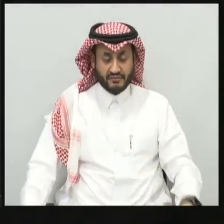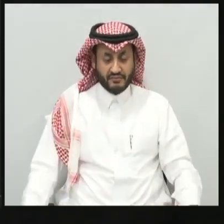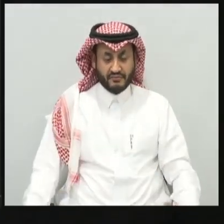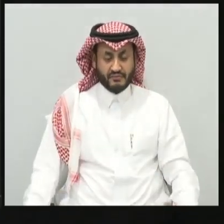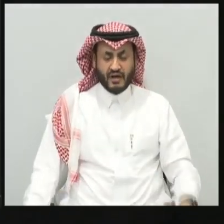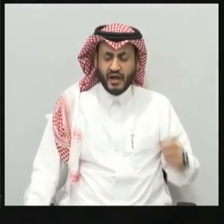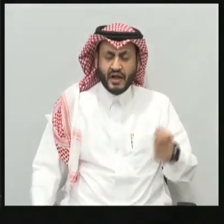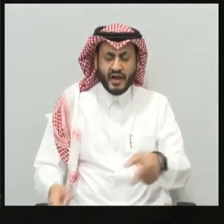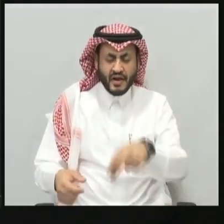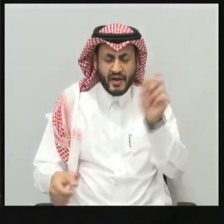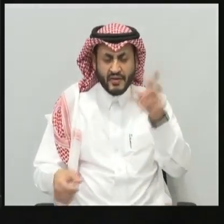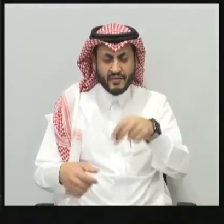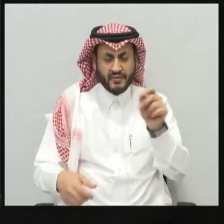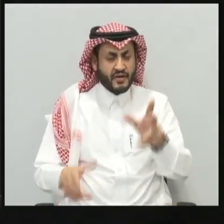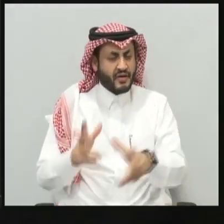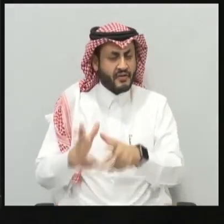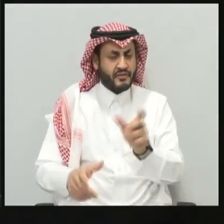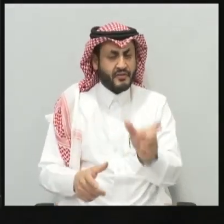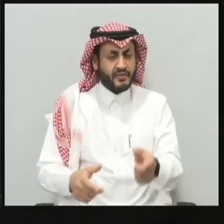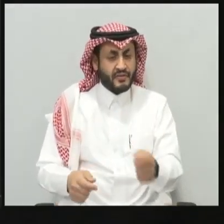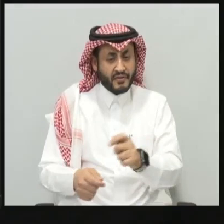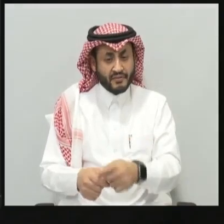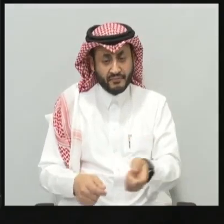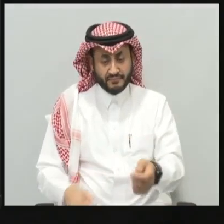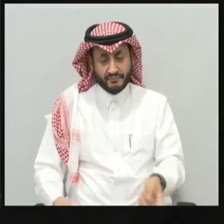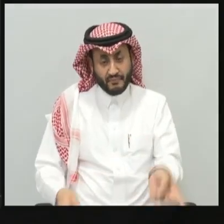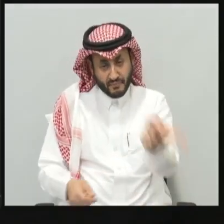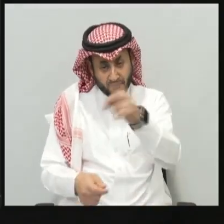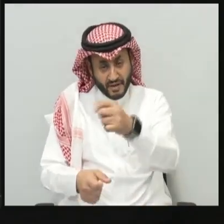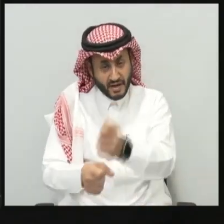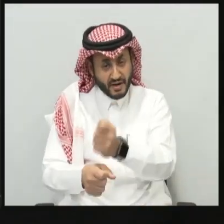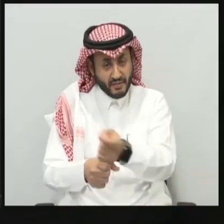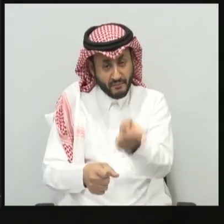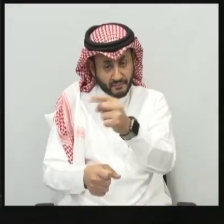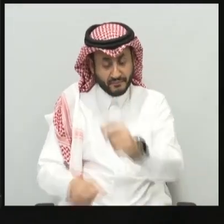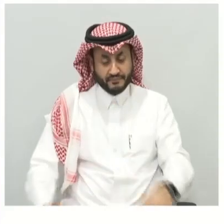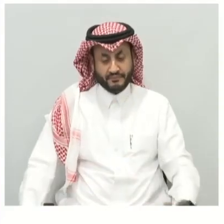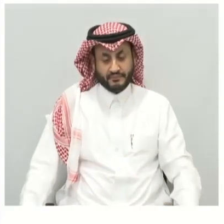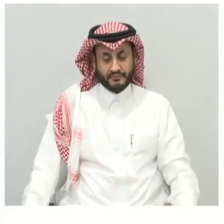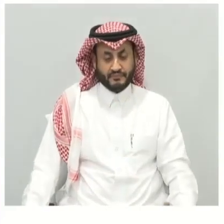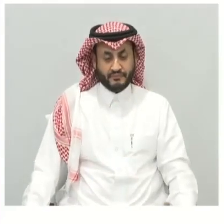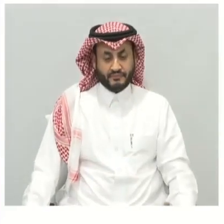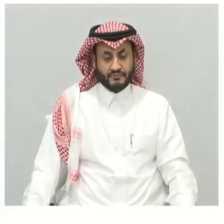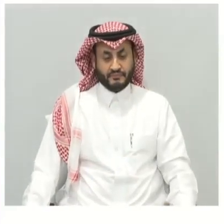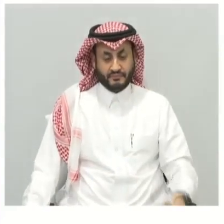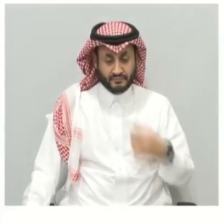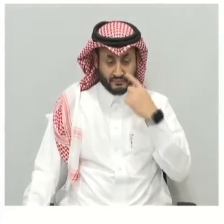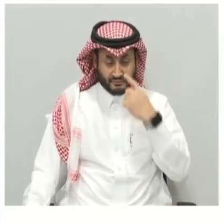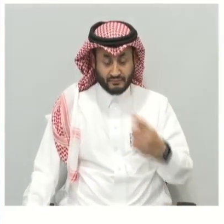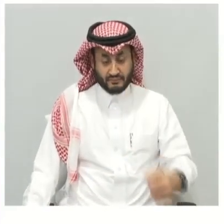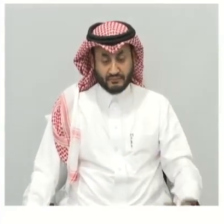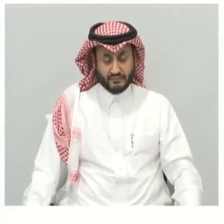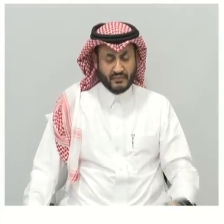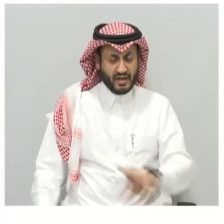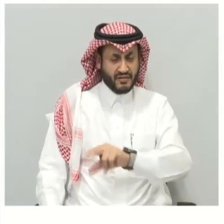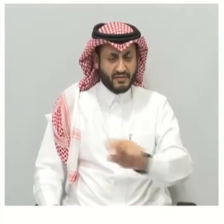try to figure out what exactly they want or they wish to be in the future. So here, on the same